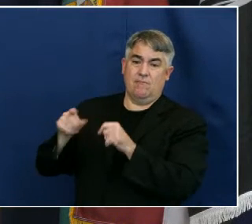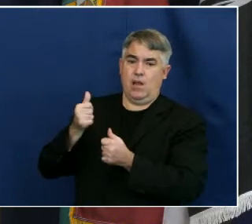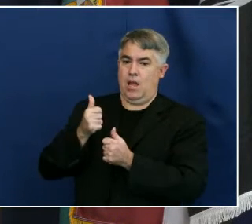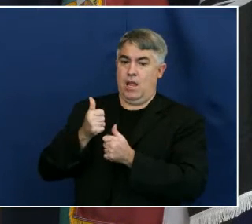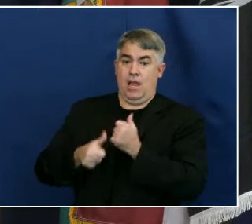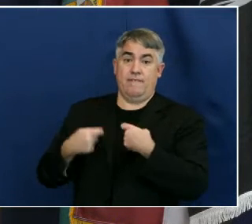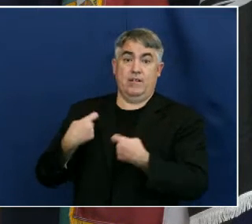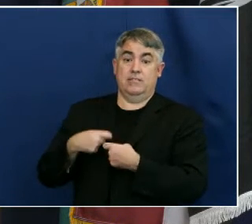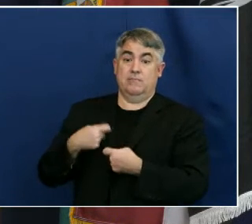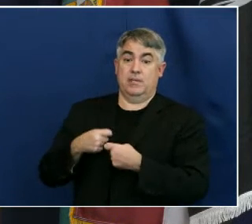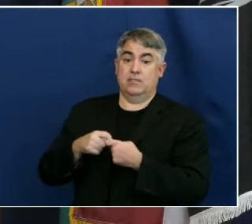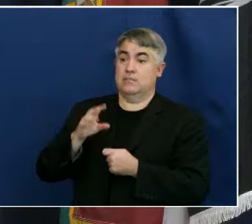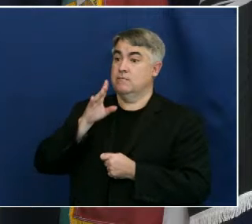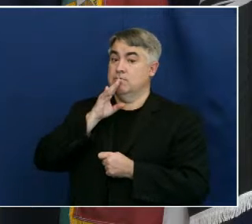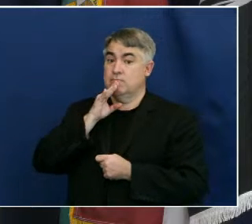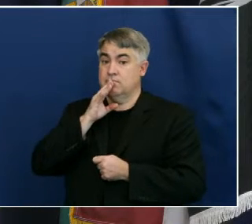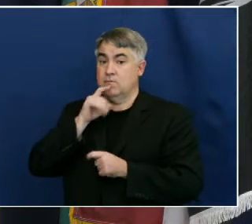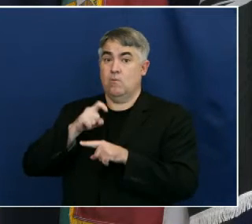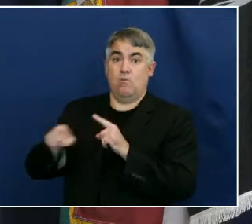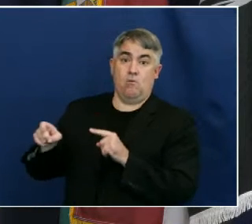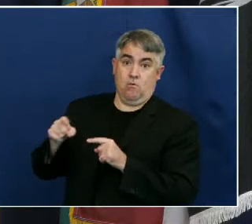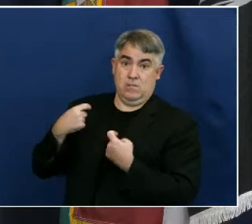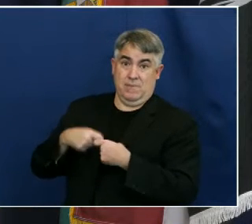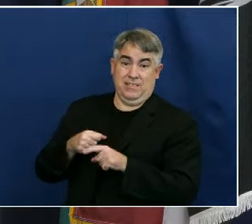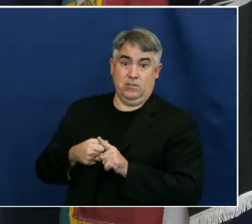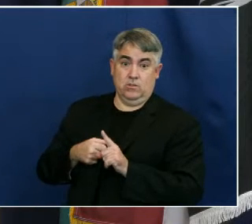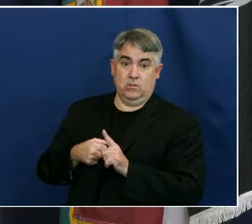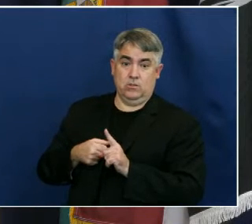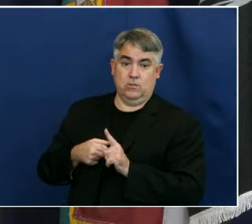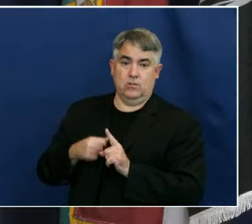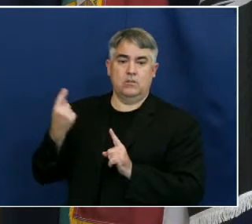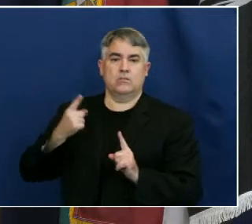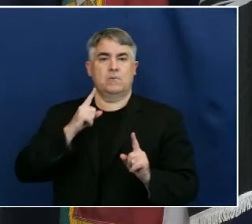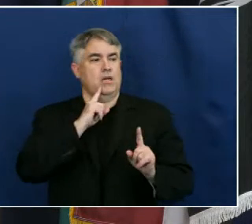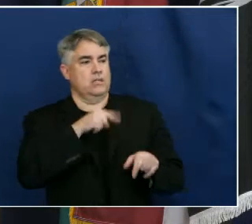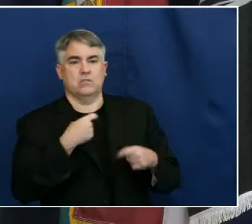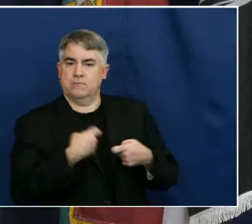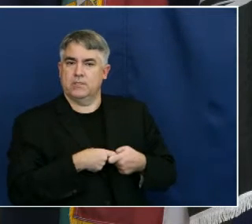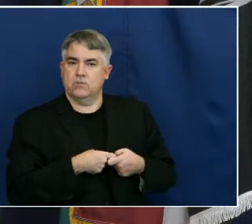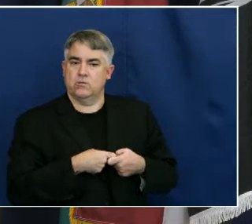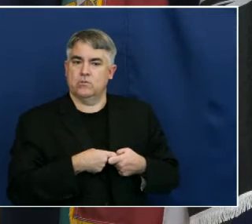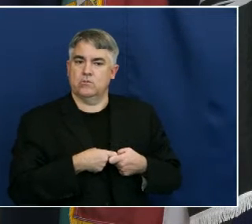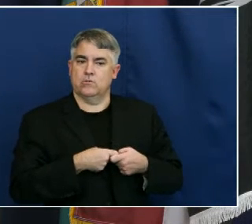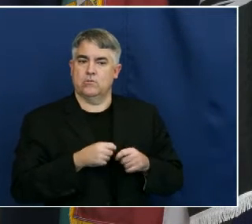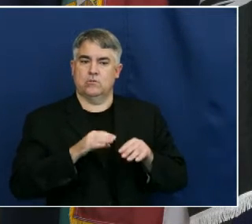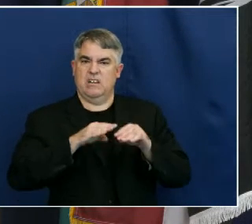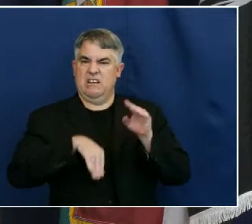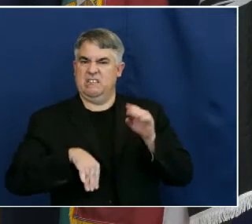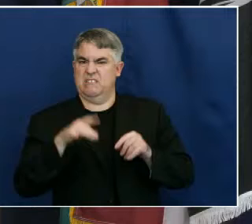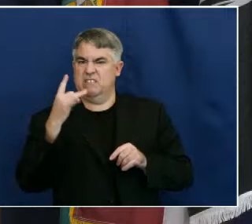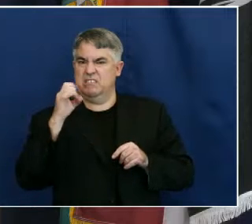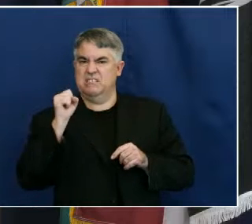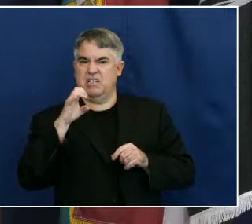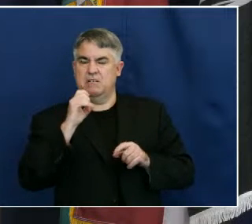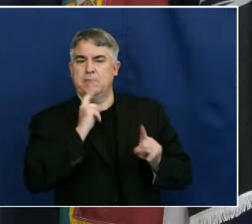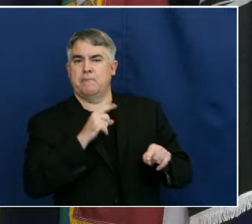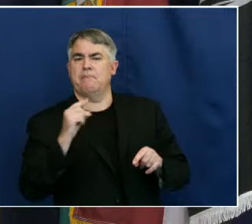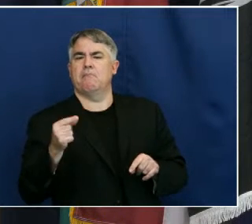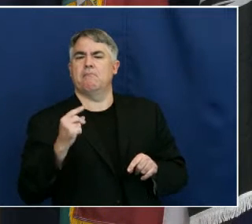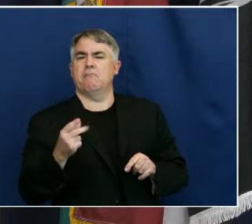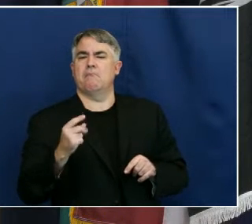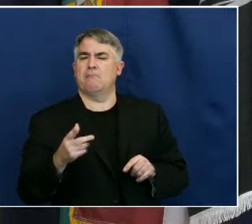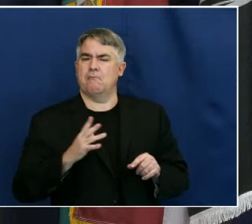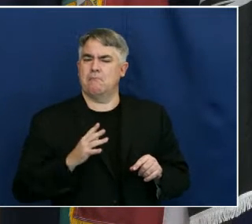phone with an 18-second wait time, and those folks are able to be connected into appointments. We have mobile teams that are going into